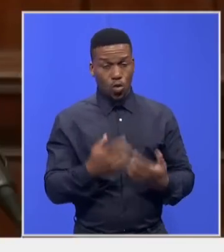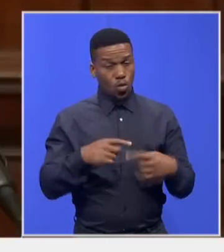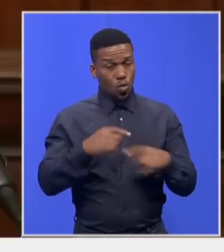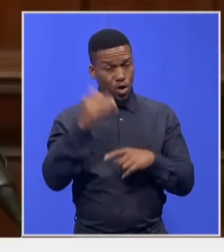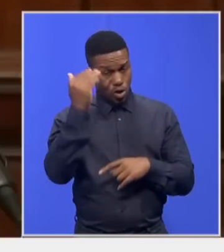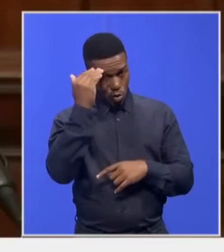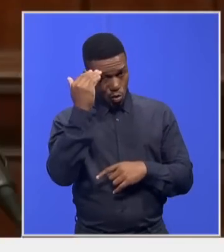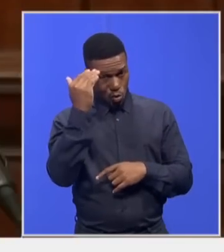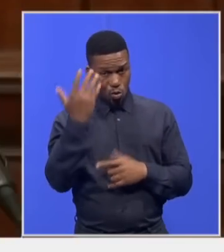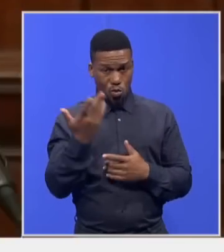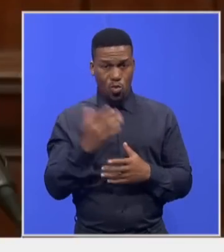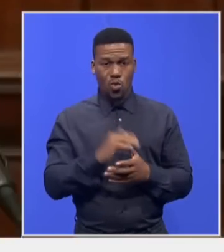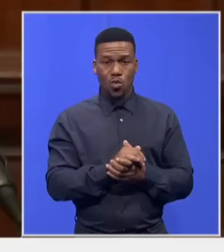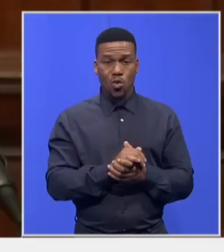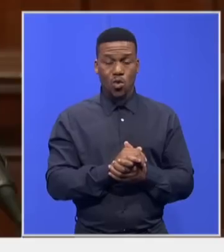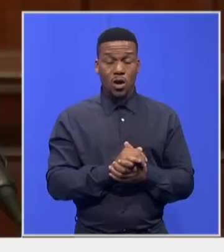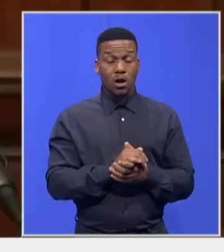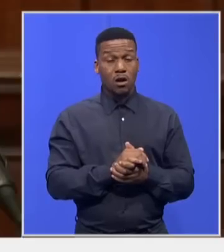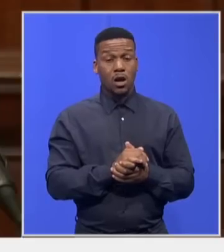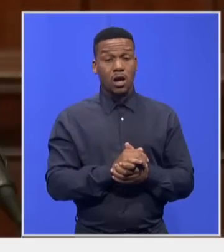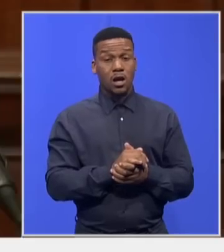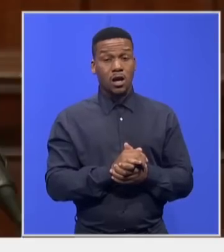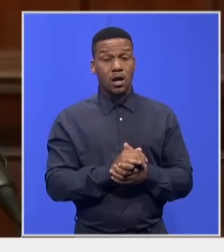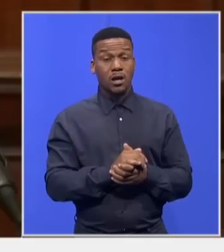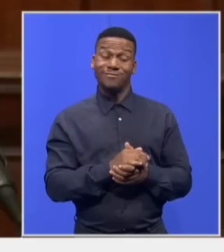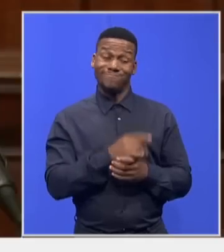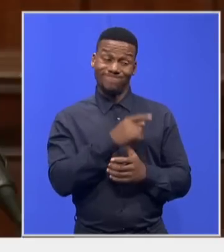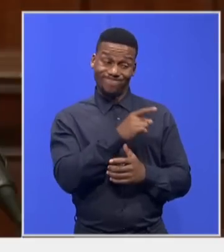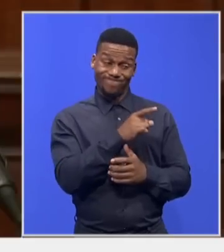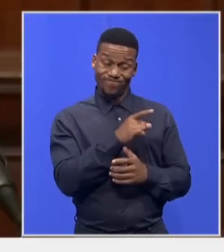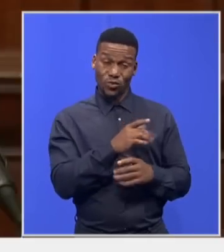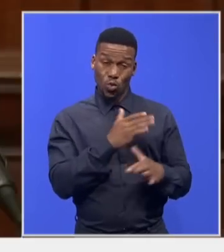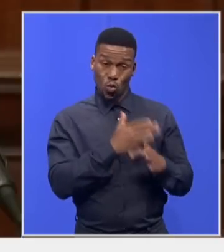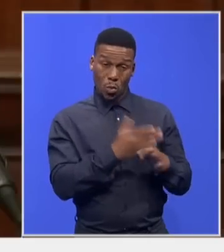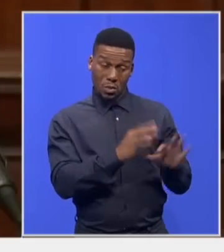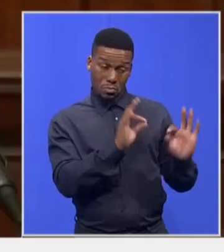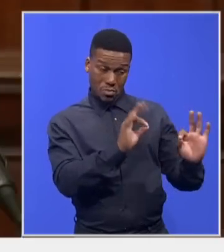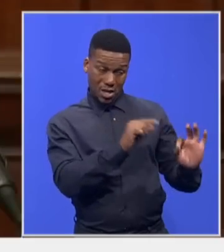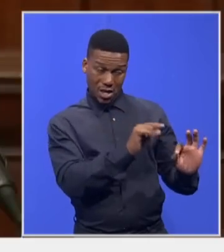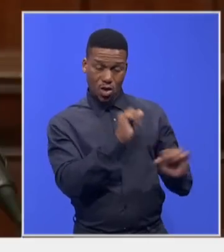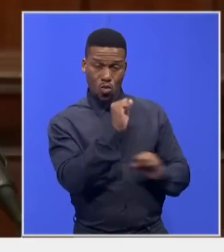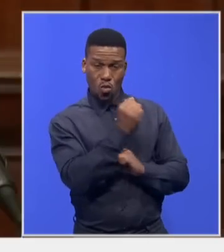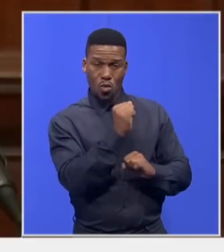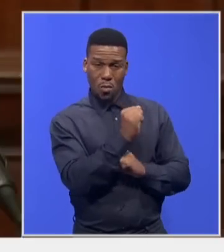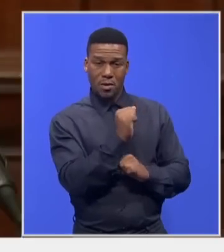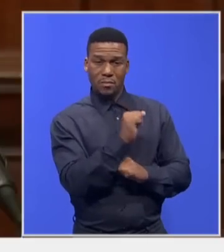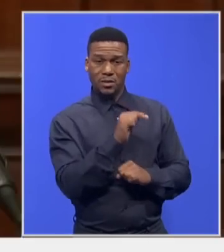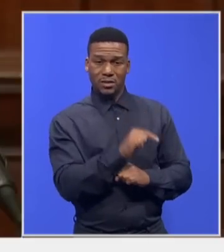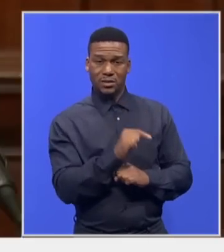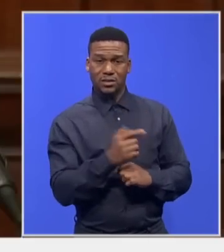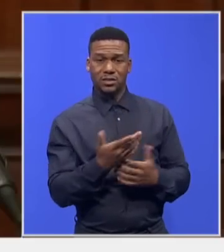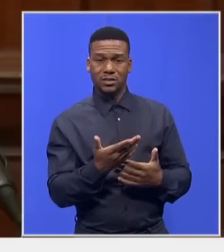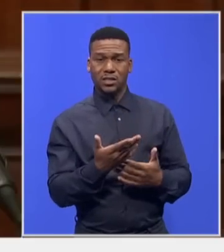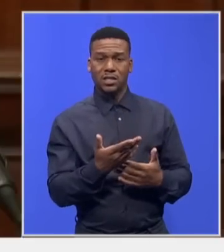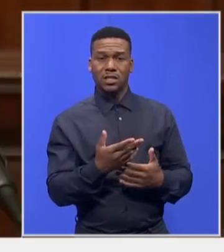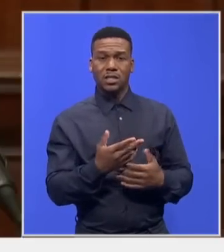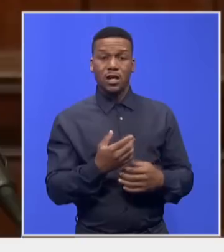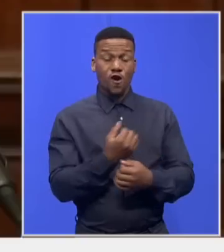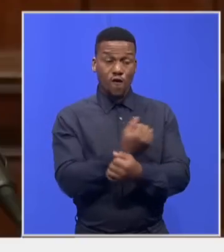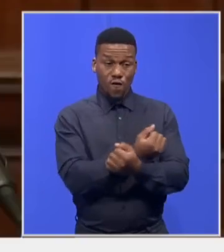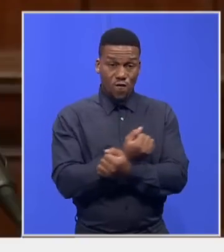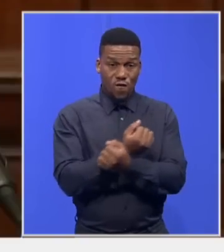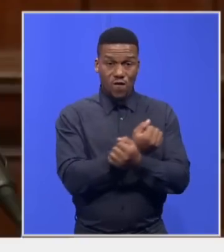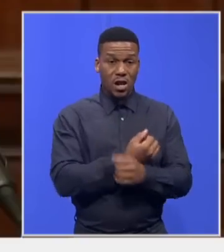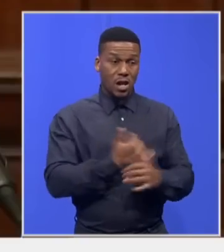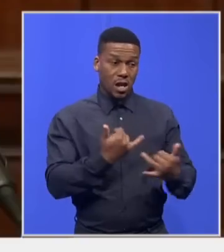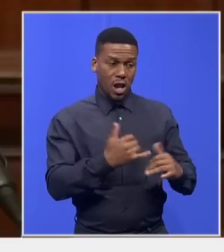the energy availability factor, that is the efficiency of the operations of this fleet, is now standing on